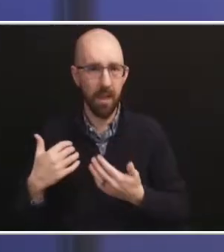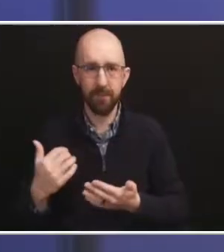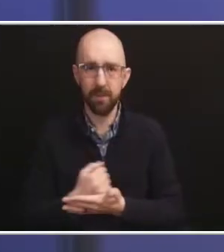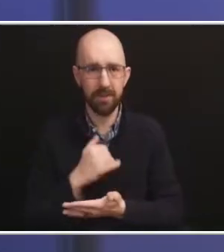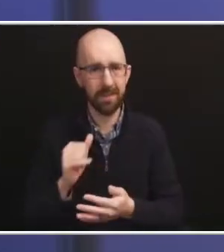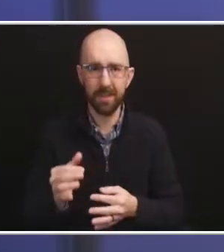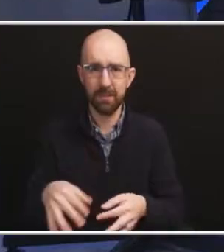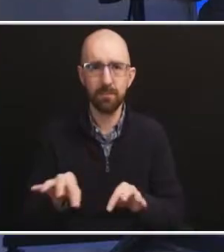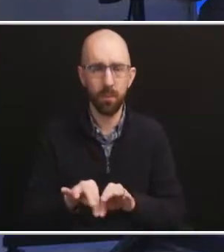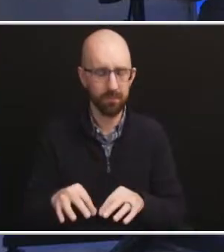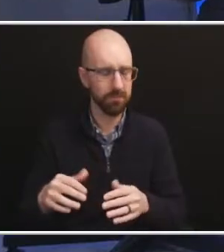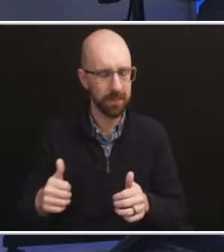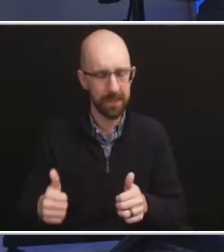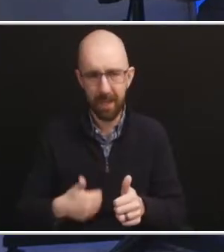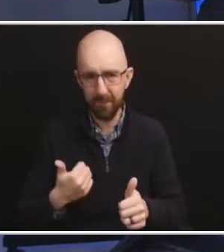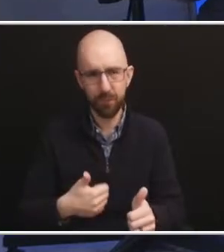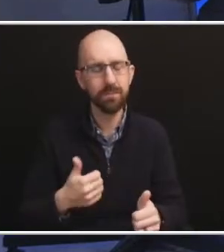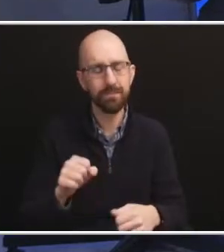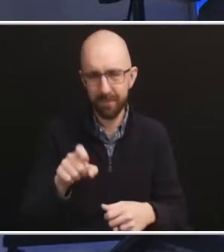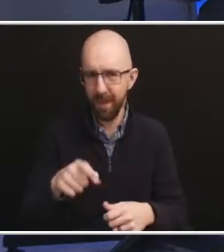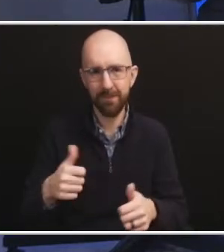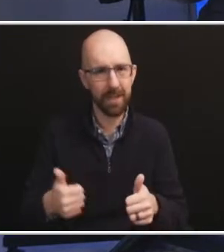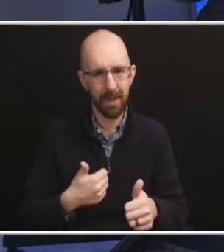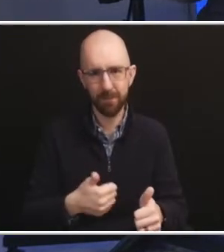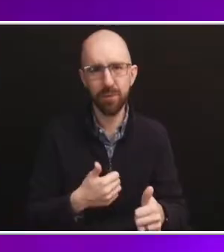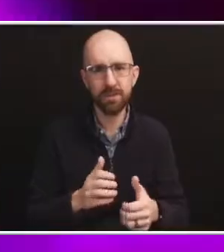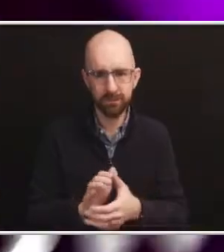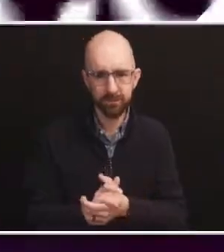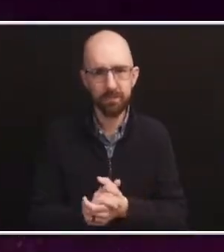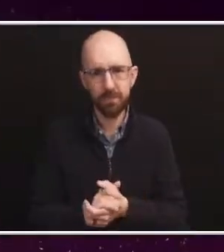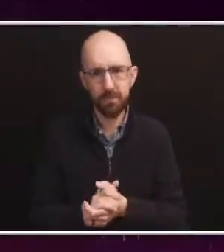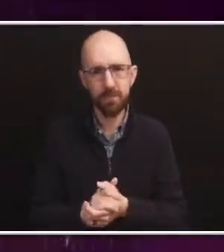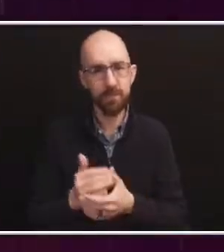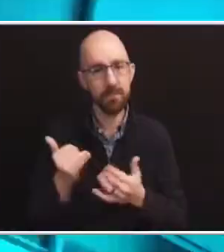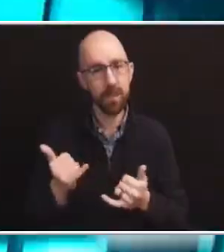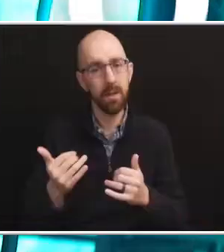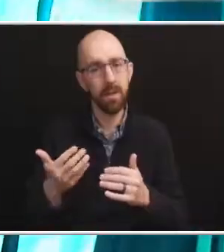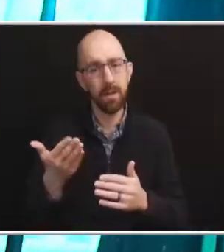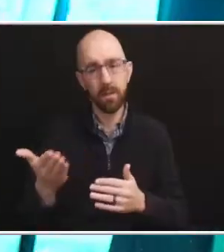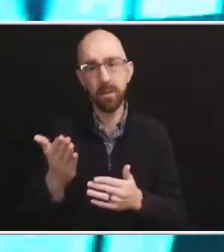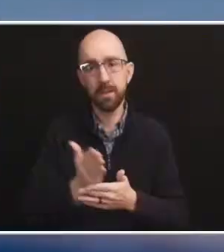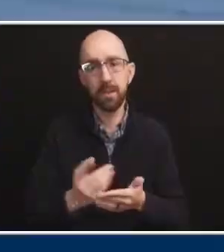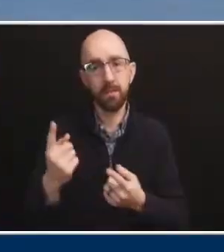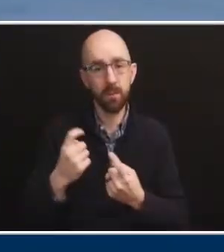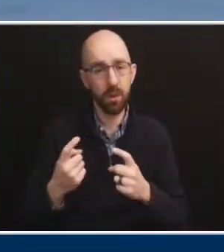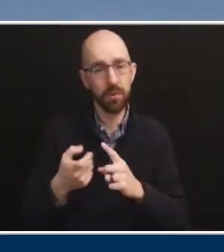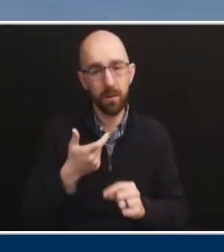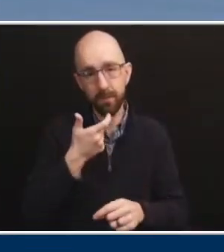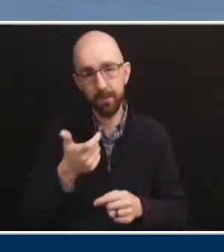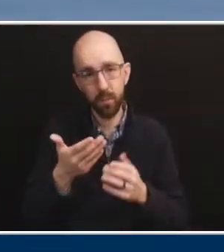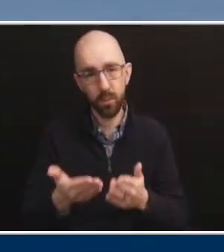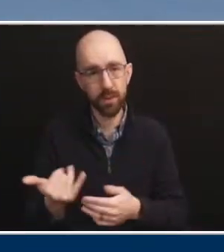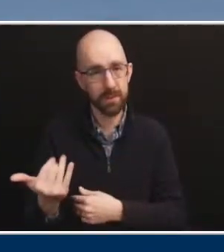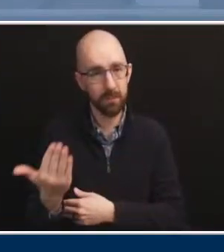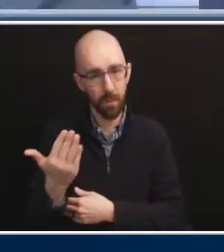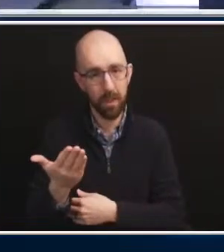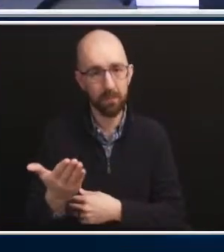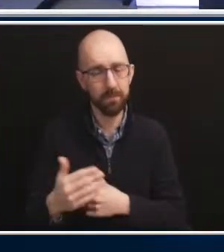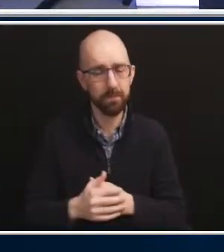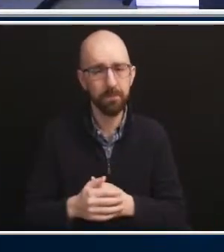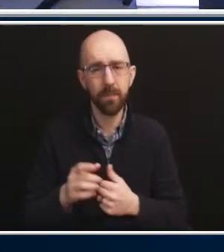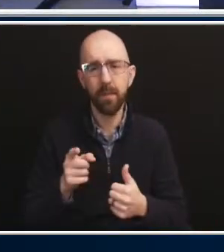Get after it. Yes. Yeah, you got to get out there. Let's get to, got a couple questions from viewers this morning. First one is